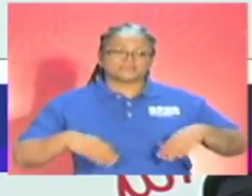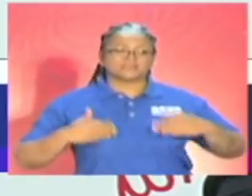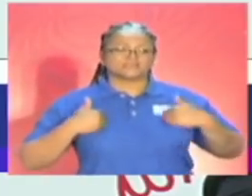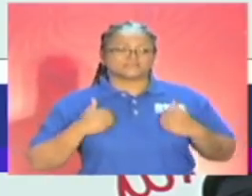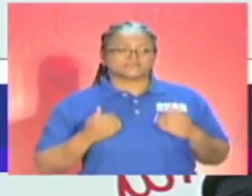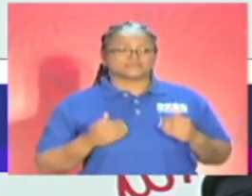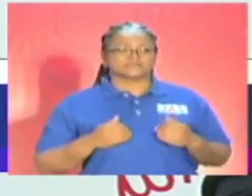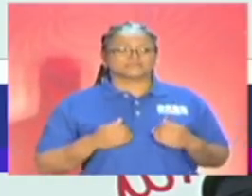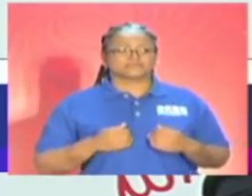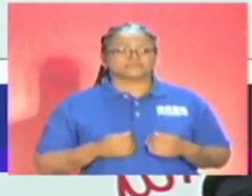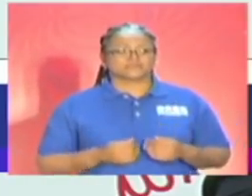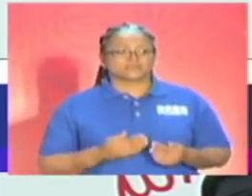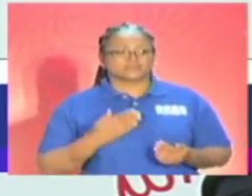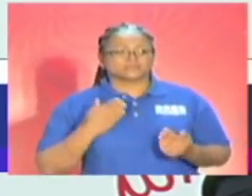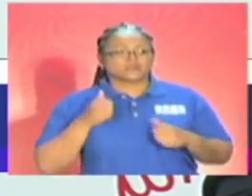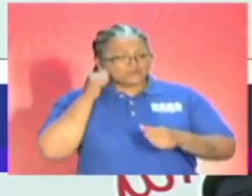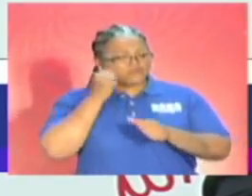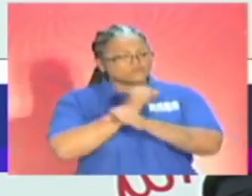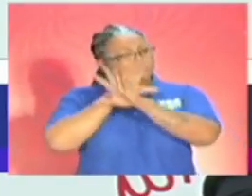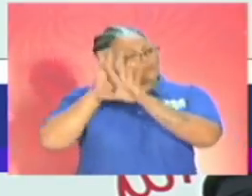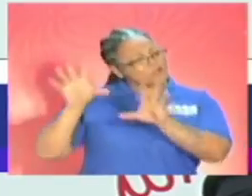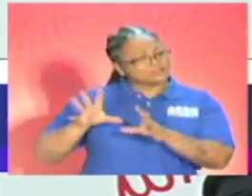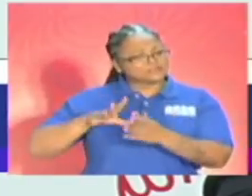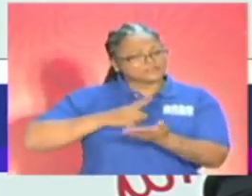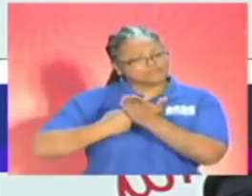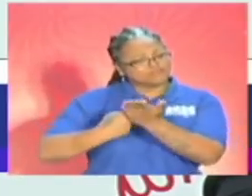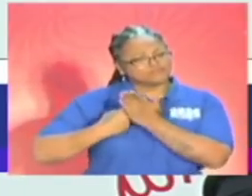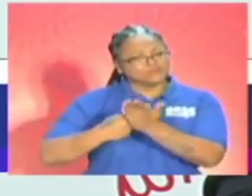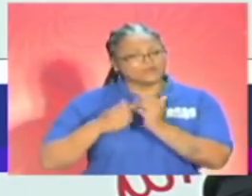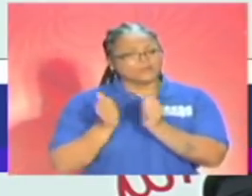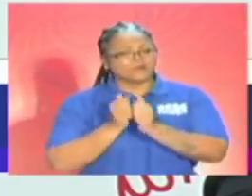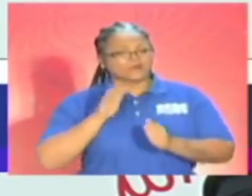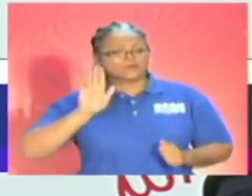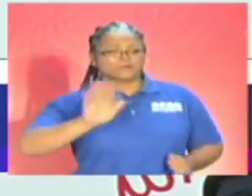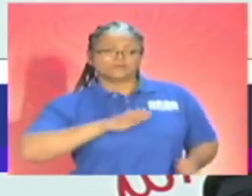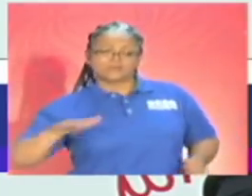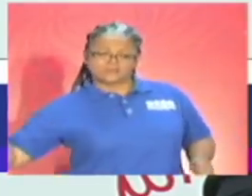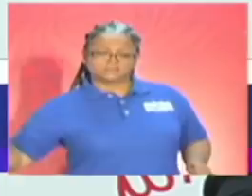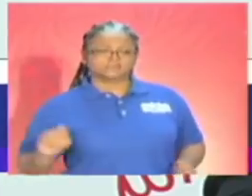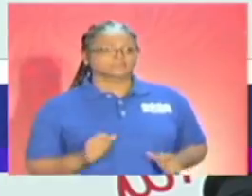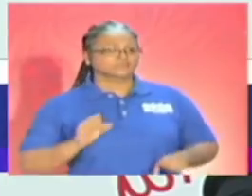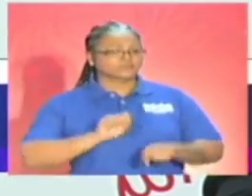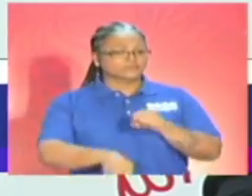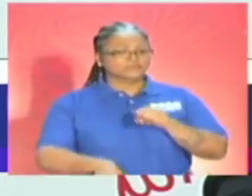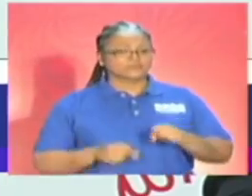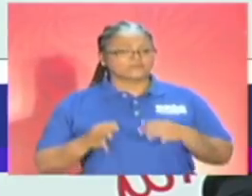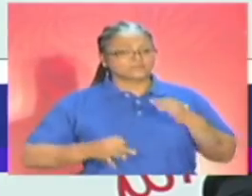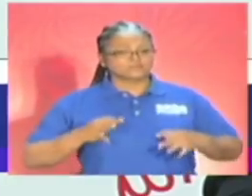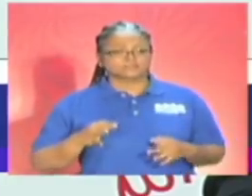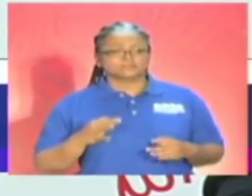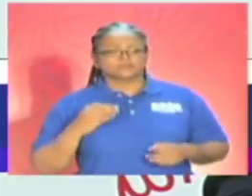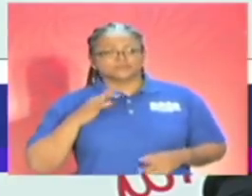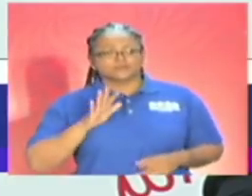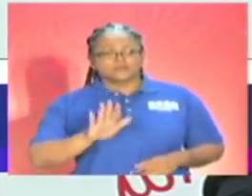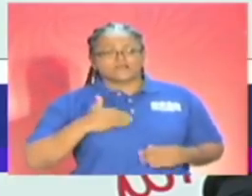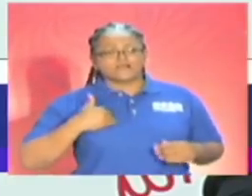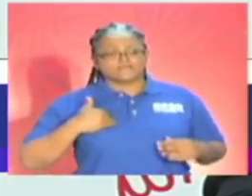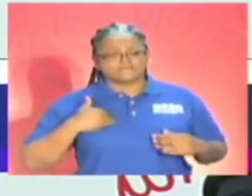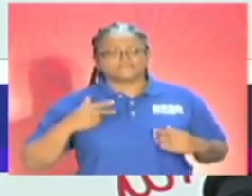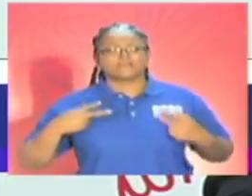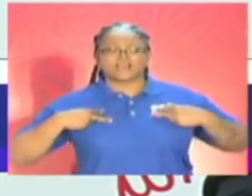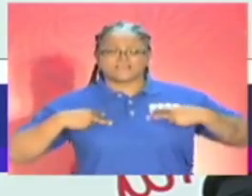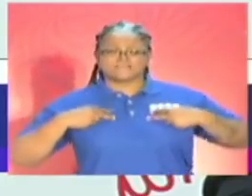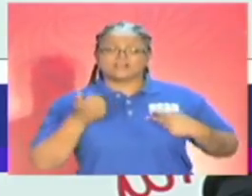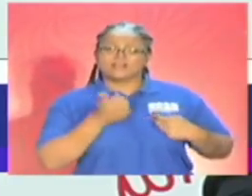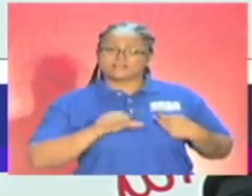your vaccinator so that they are aware that your child has a history of allergies. And there's no harm in giving a little bit of